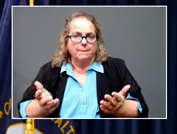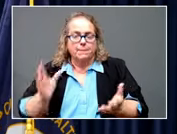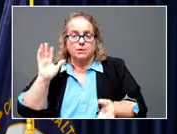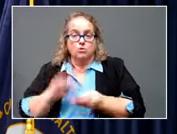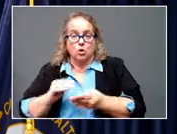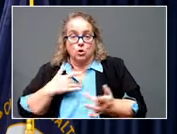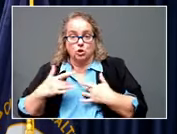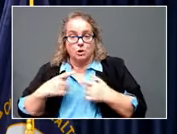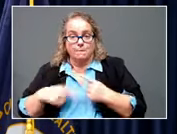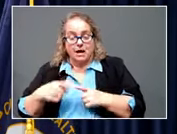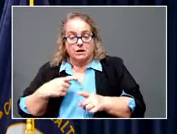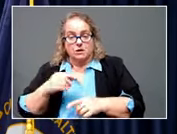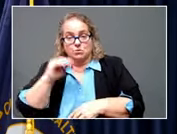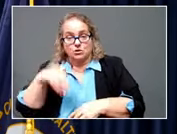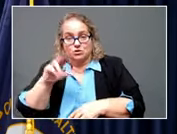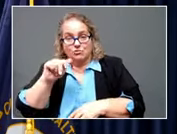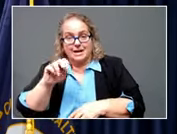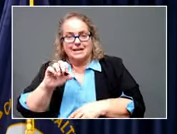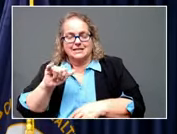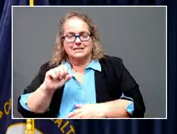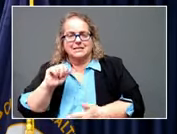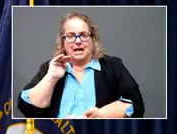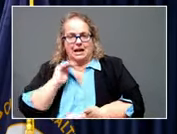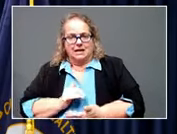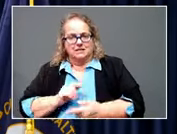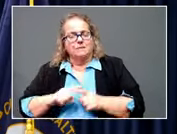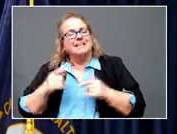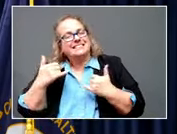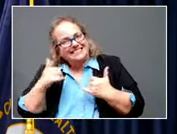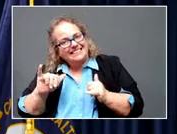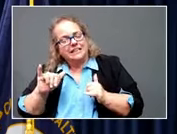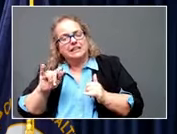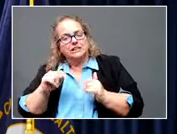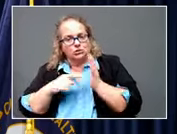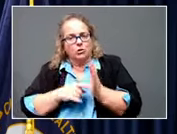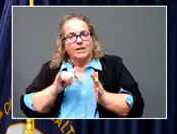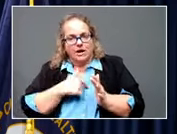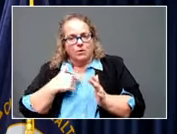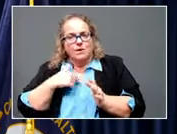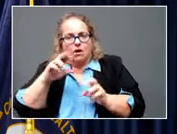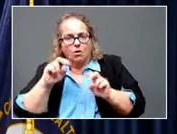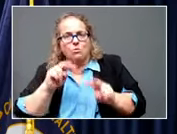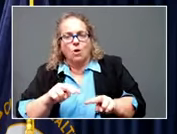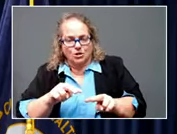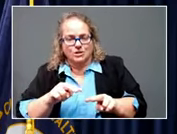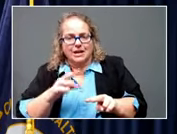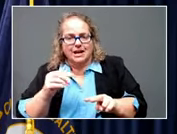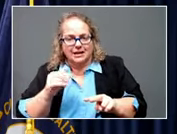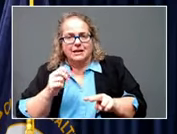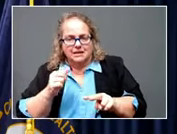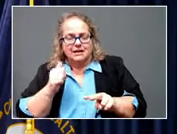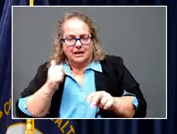positivity rate is less, though it's still an indicator that we are watching, and that, again, it's cause for concern, but not